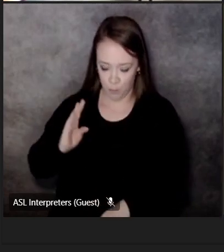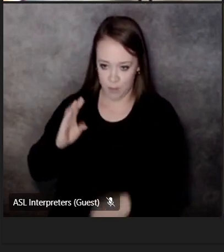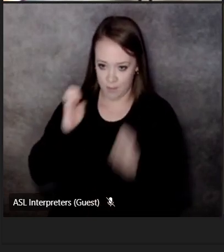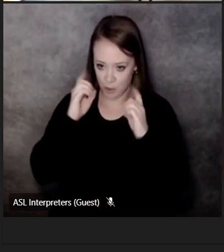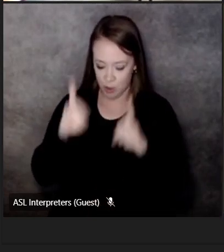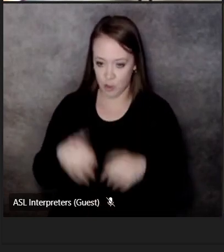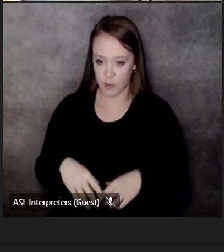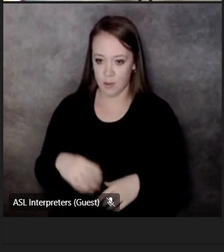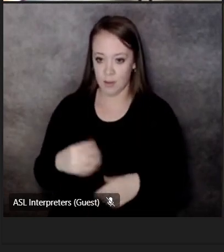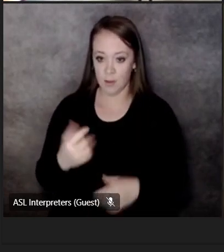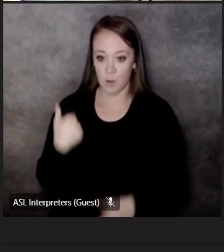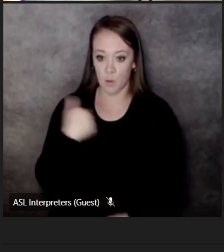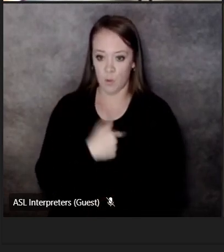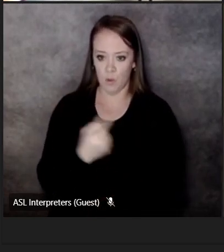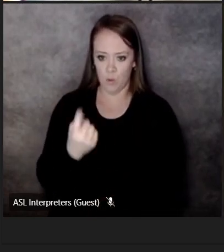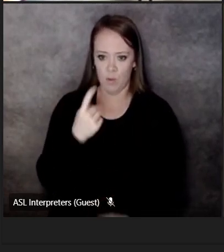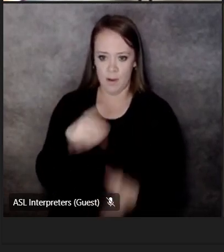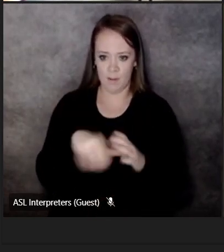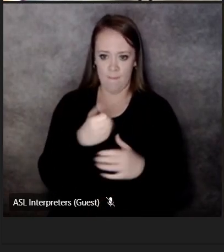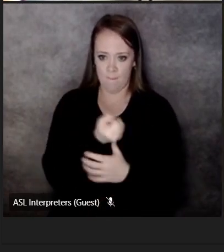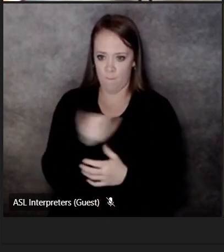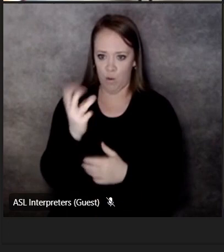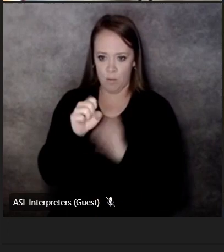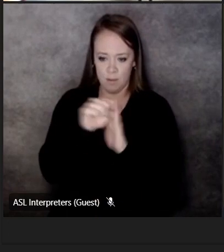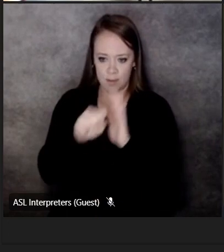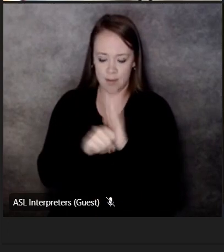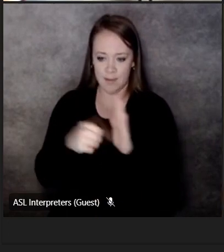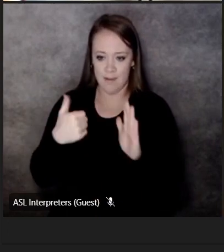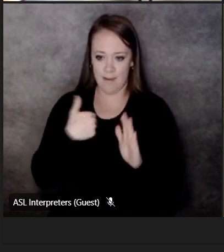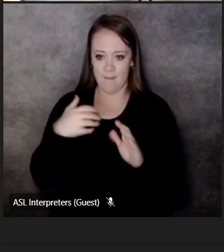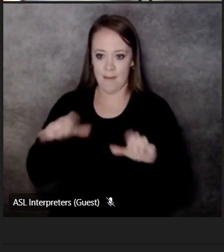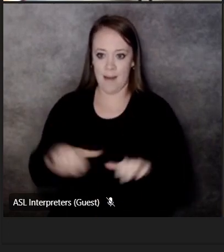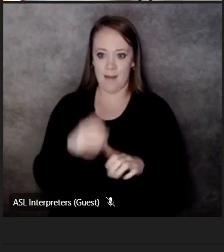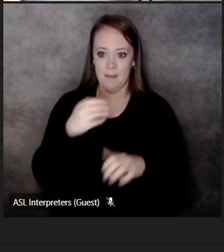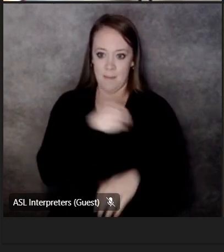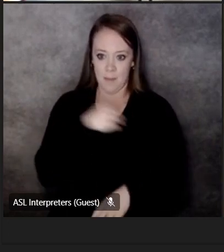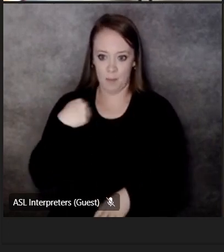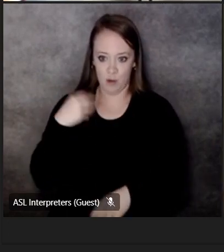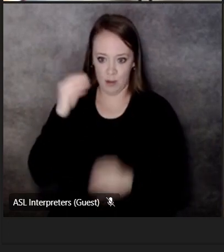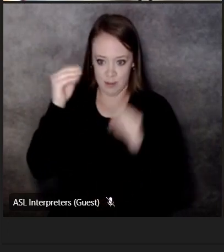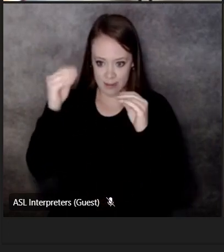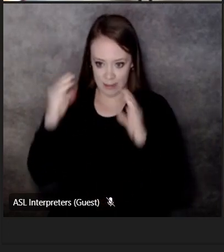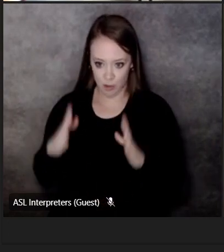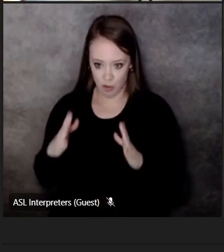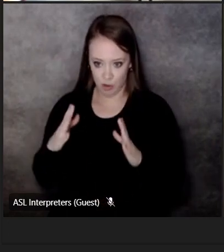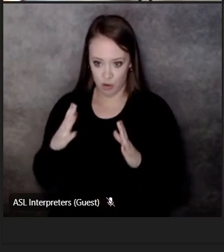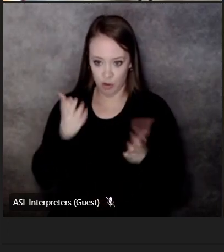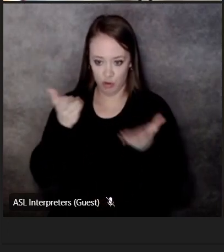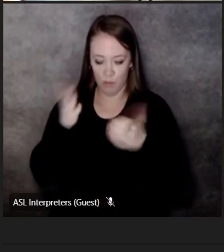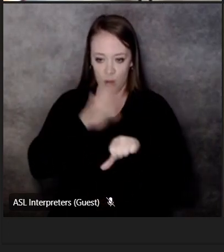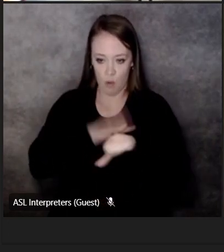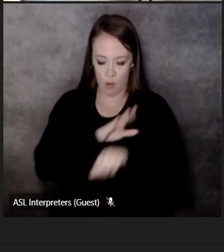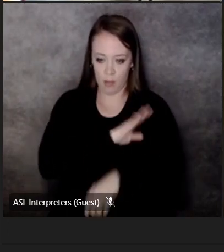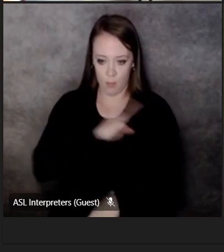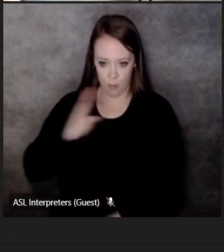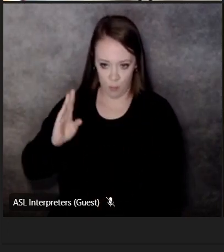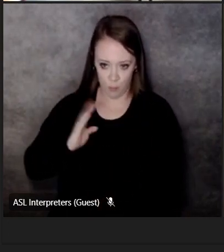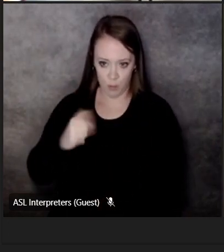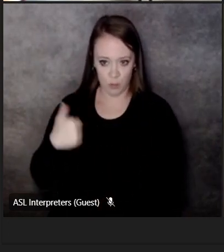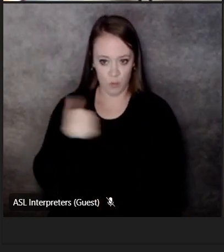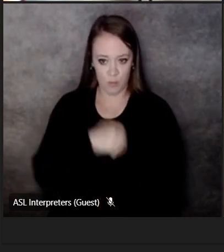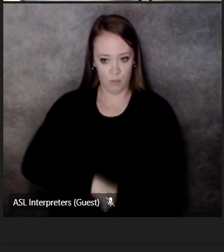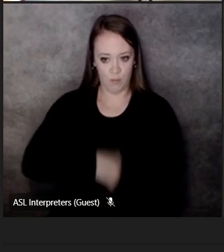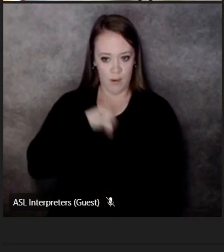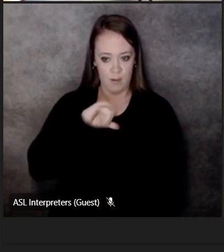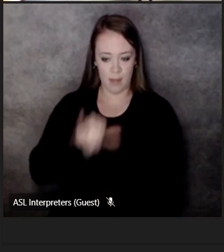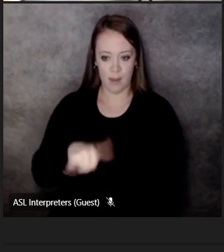that have an active teacher serving on the state board, and we are so proud of that fact. We also have an active student member